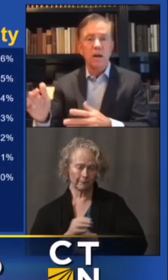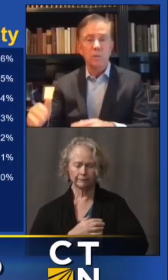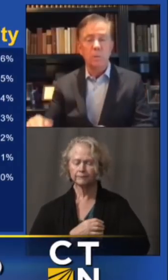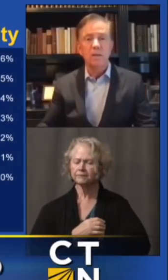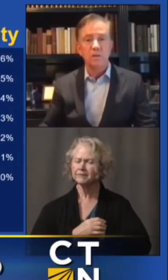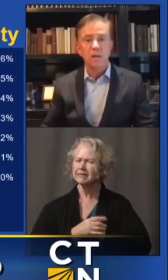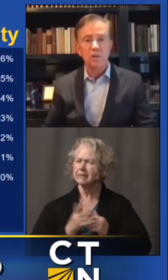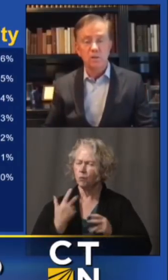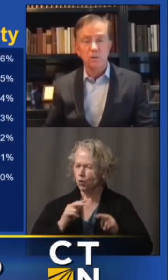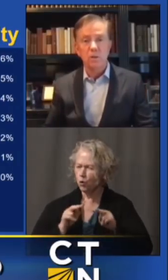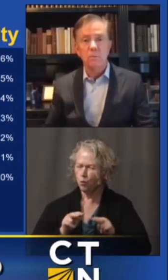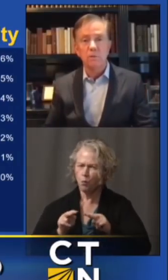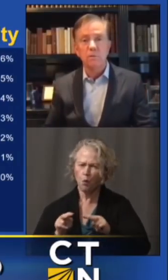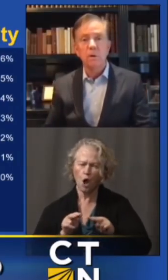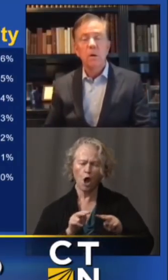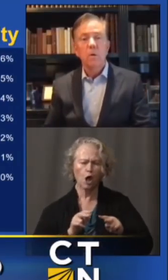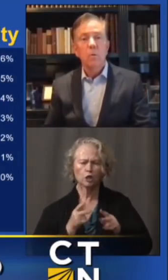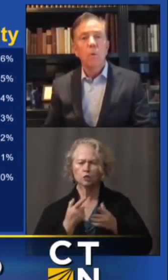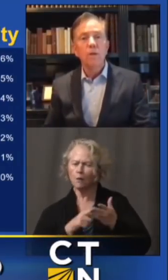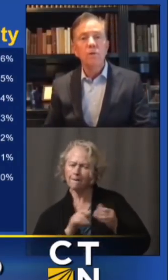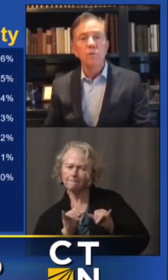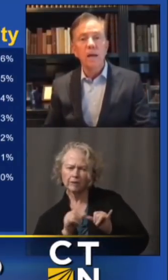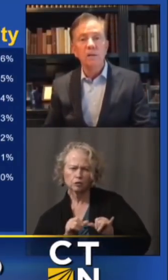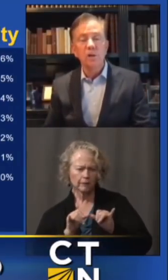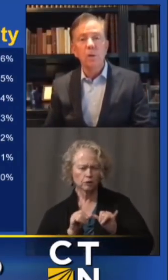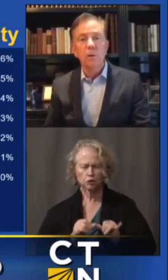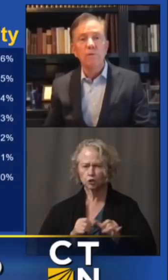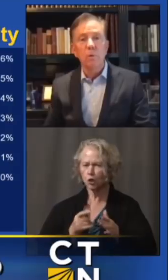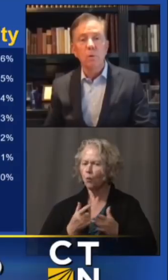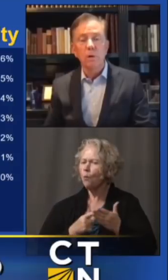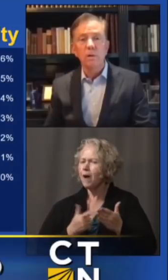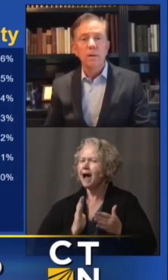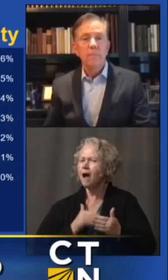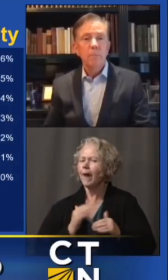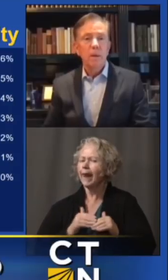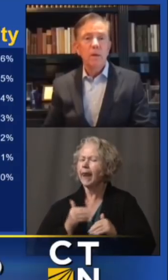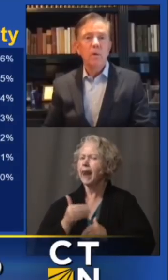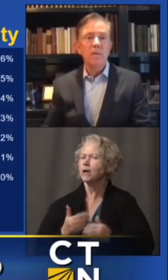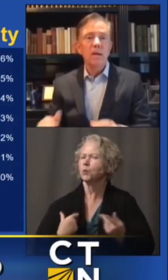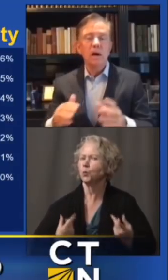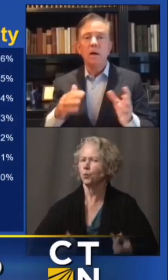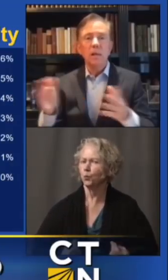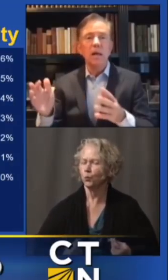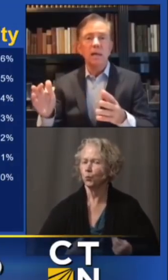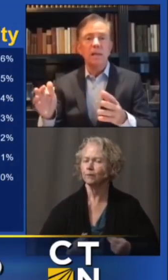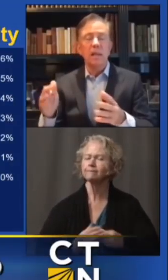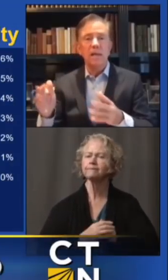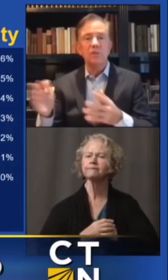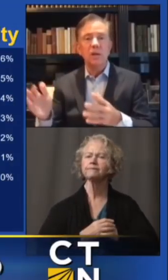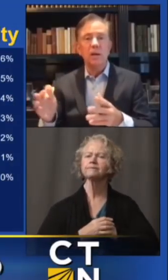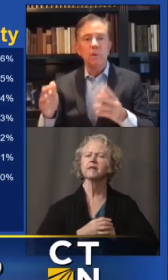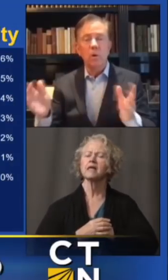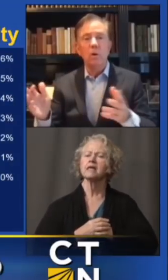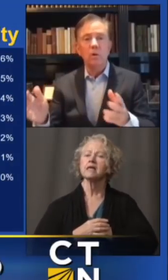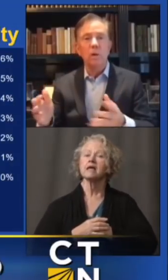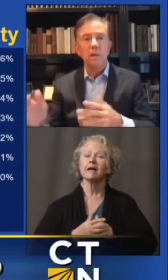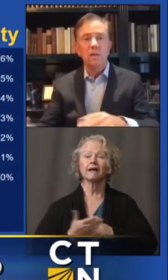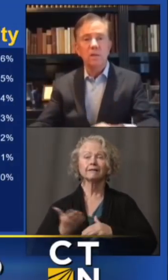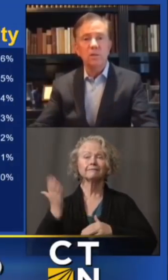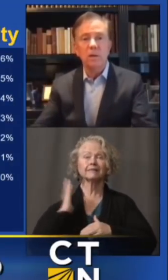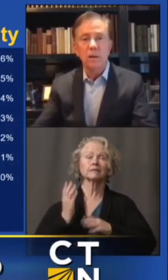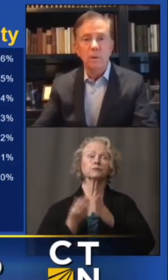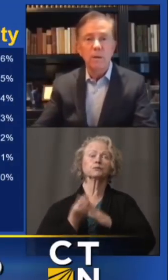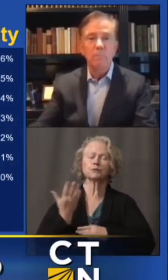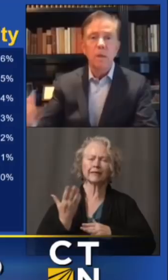on hospitalizations in terms of what we do next going forward. I think unlike last time, we all agreed that